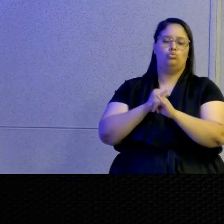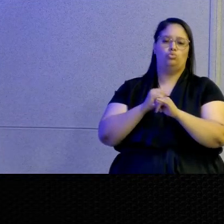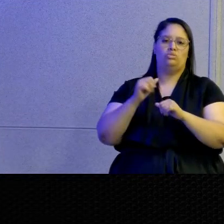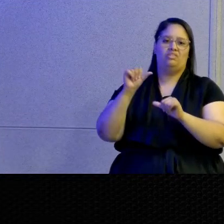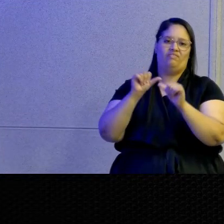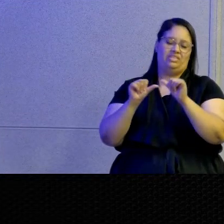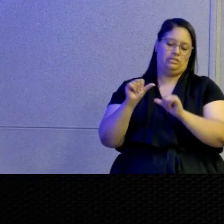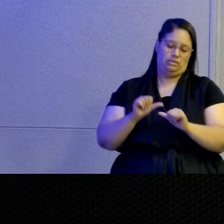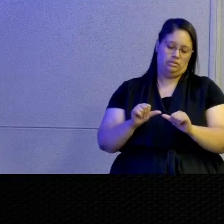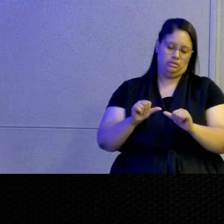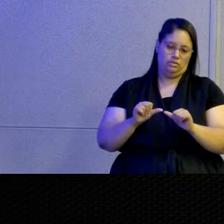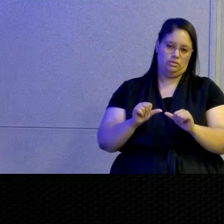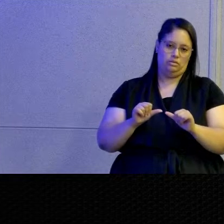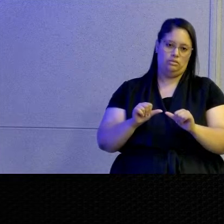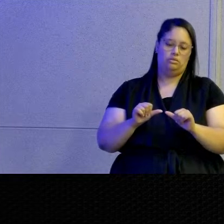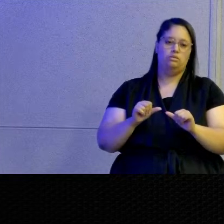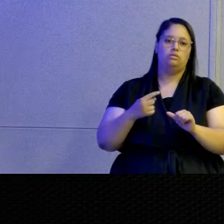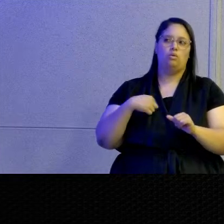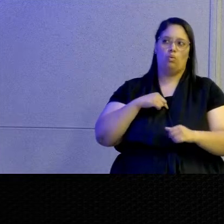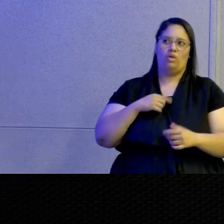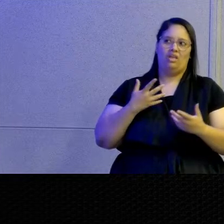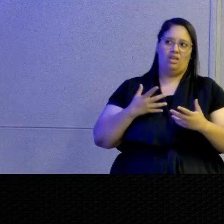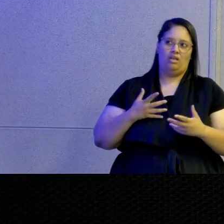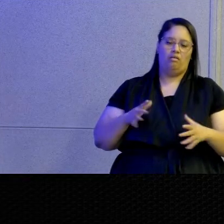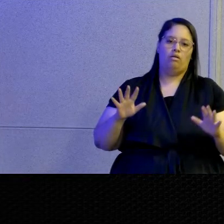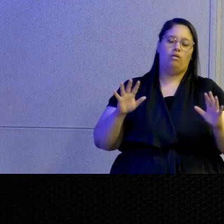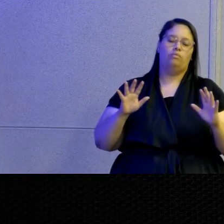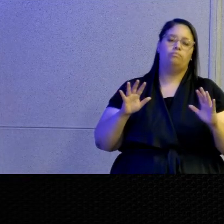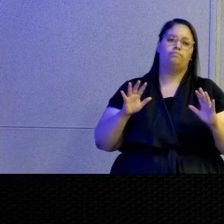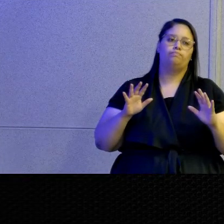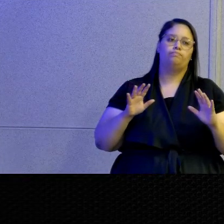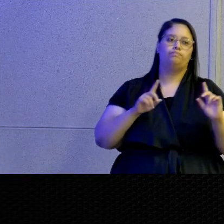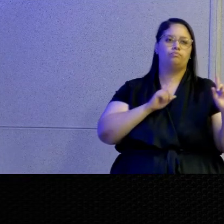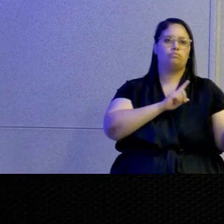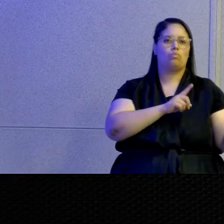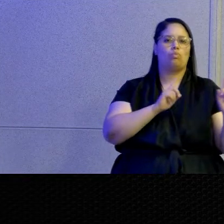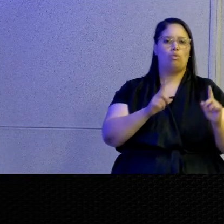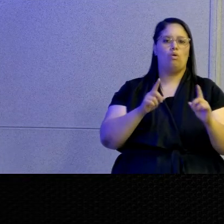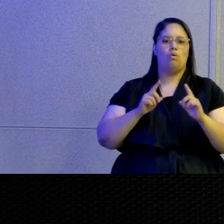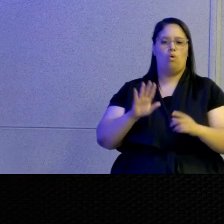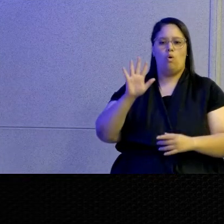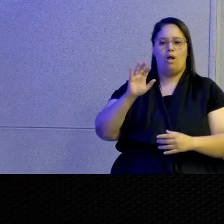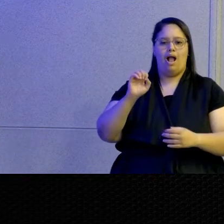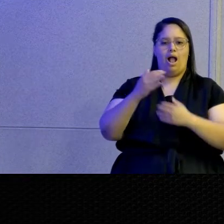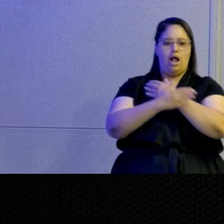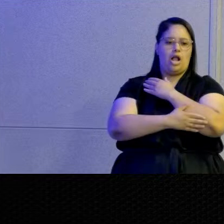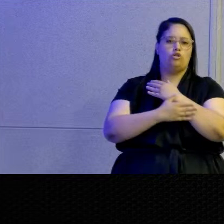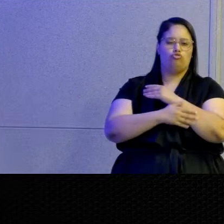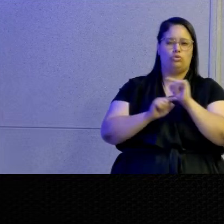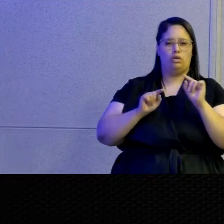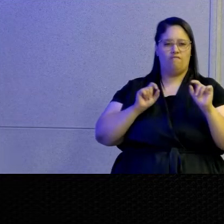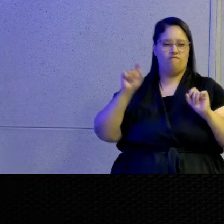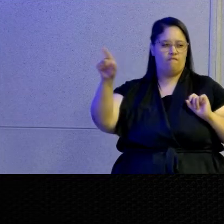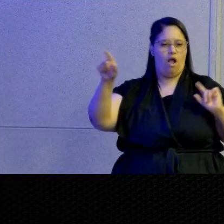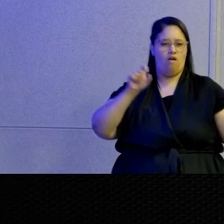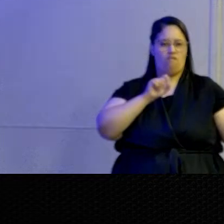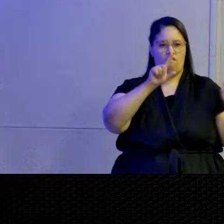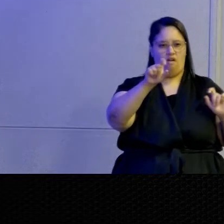Physics, we have been in every corner of this country, trying to